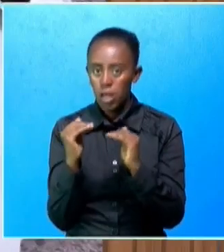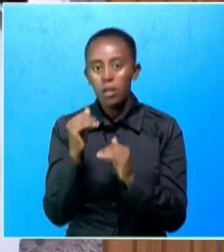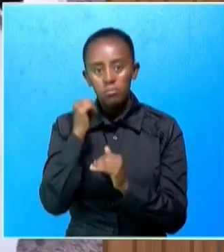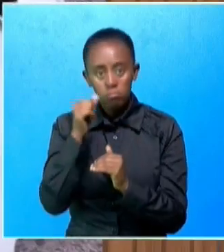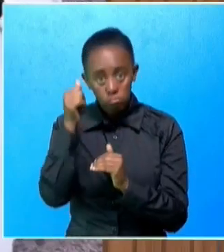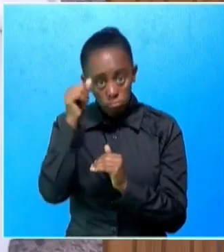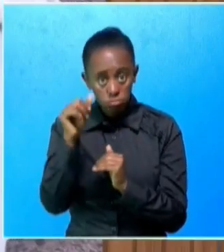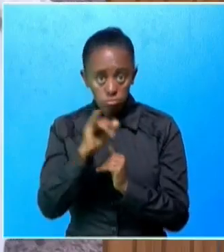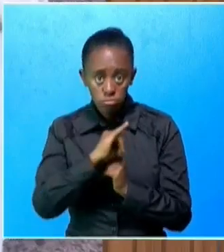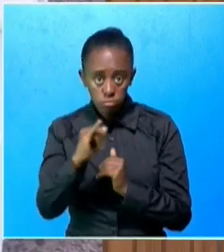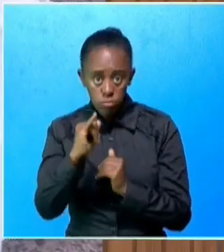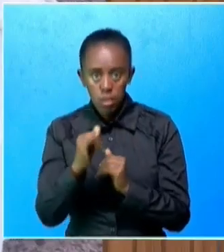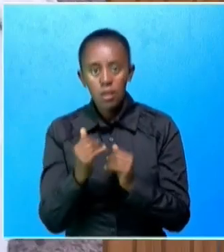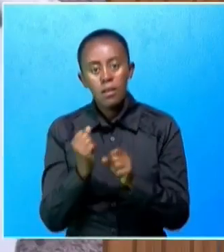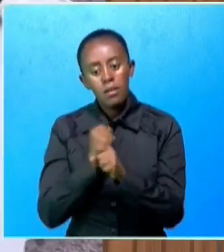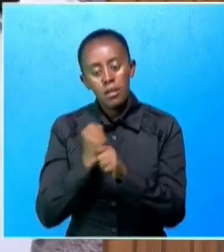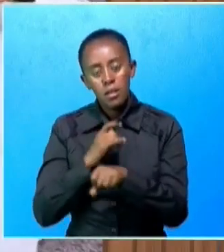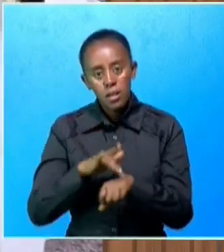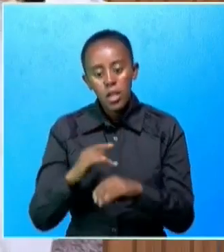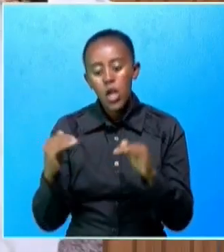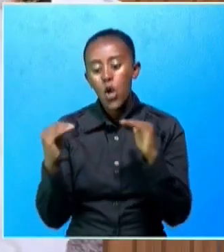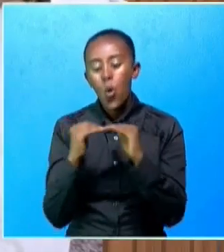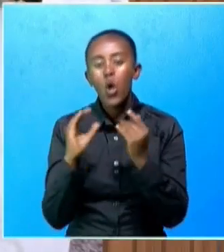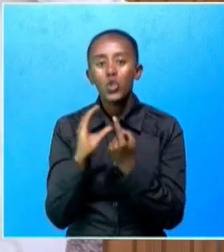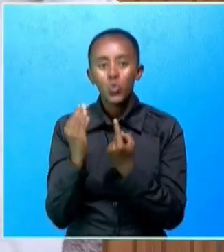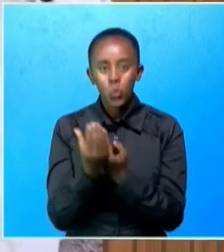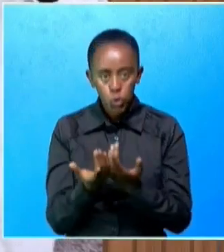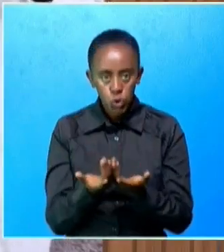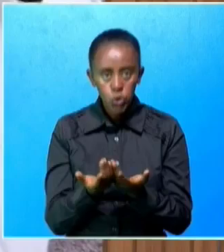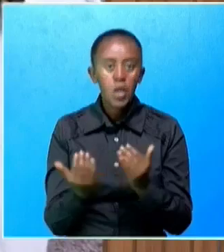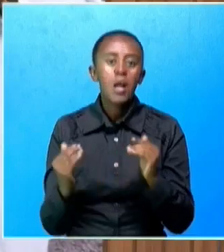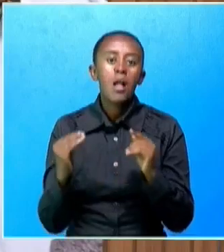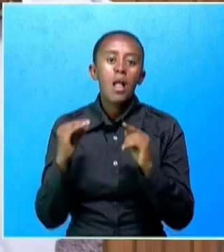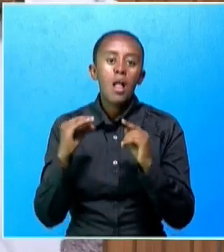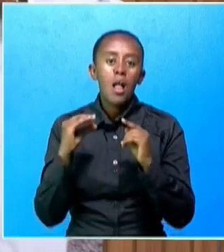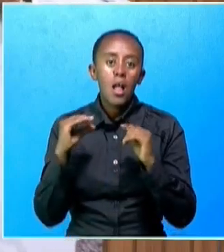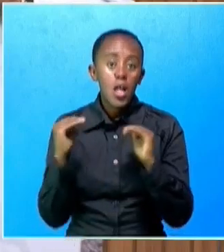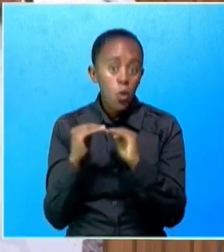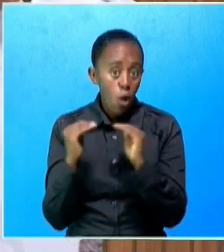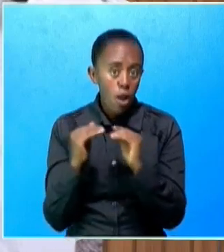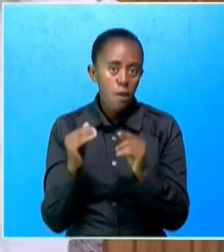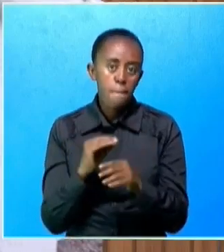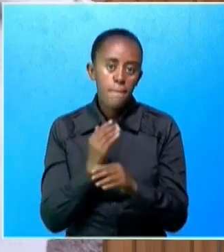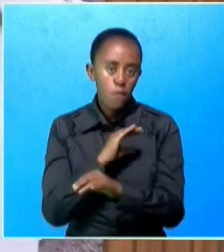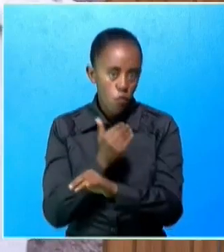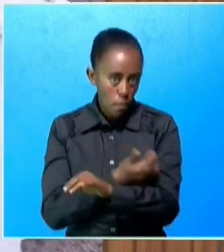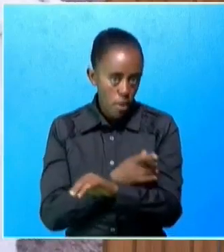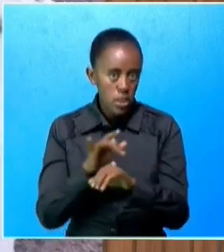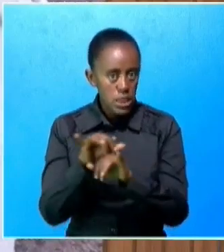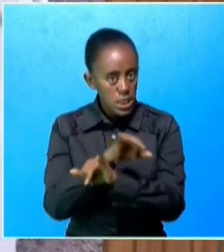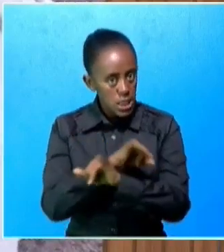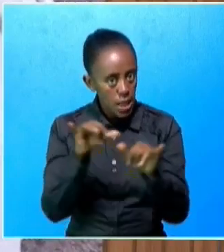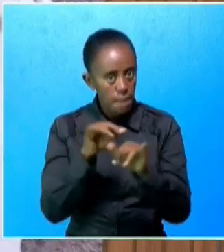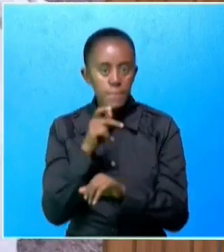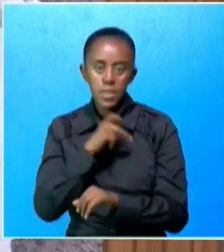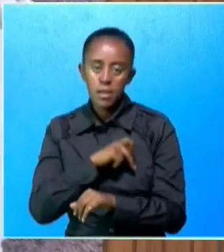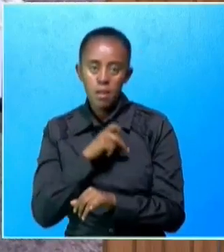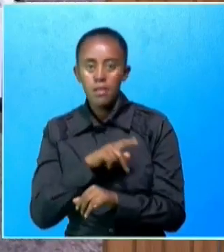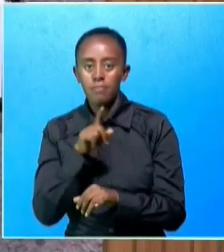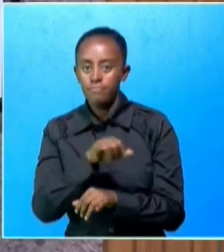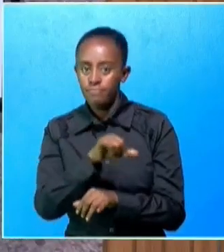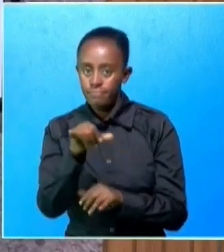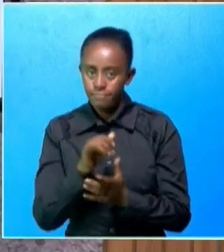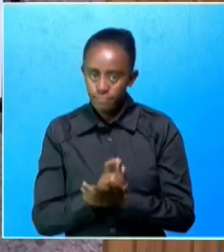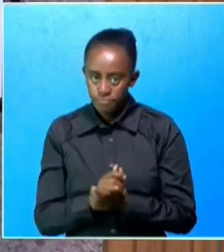right, to be performed as an equal situation, as an equal performance, and have got the same salary with the men.